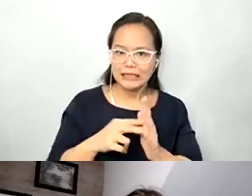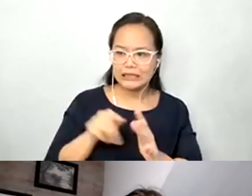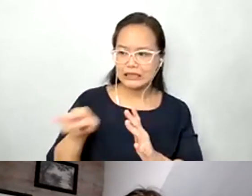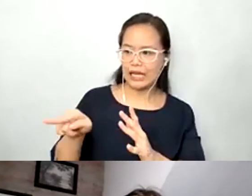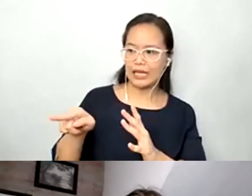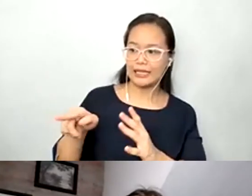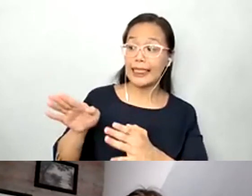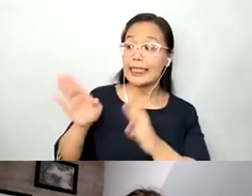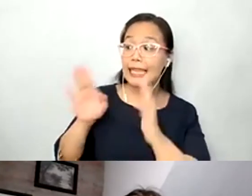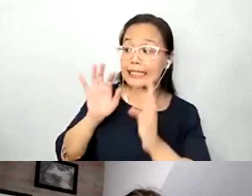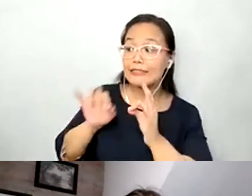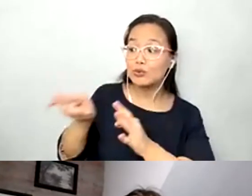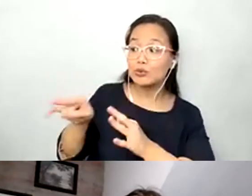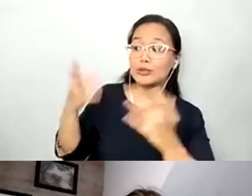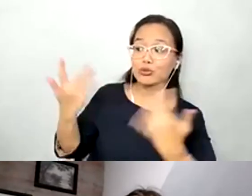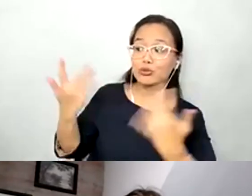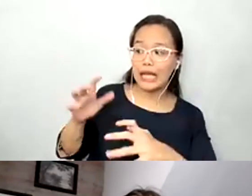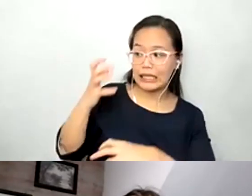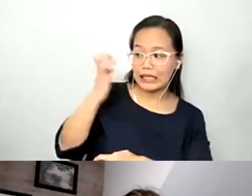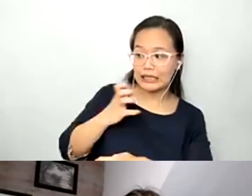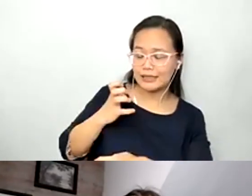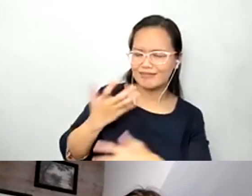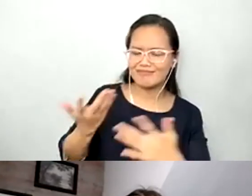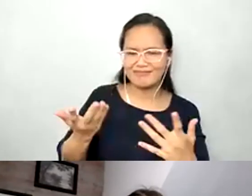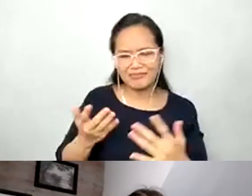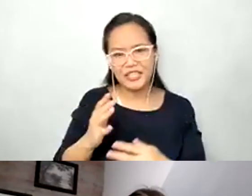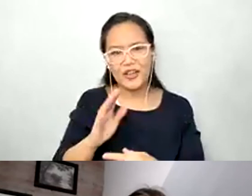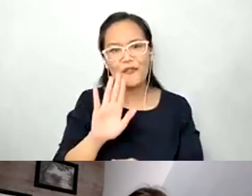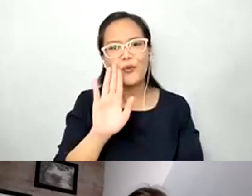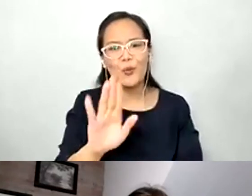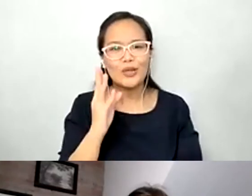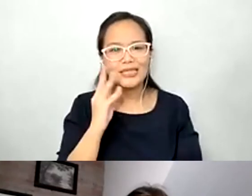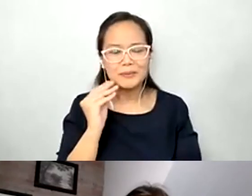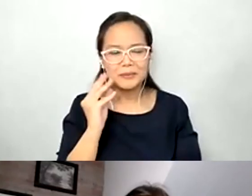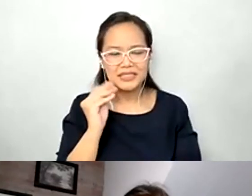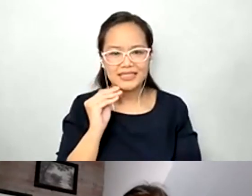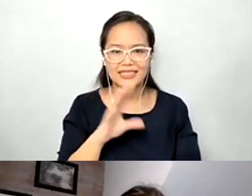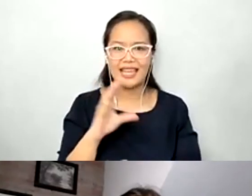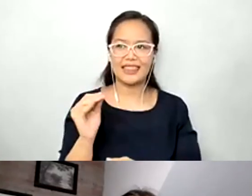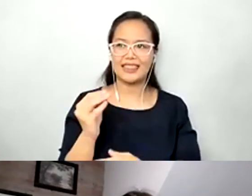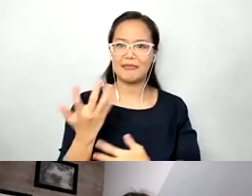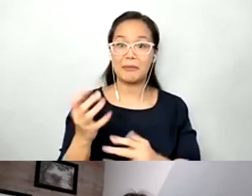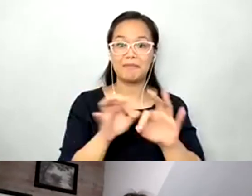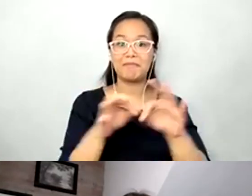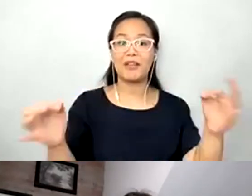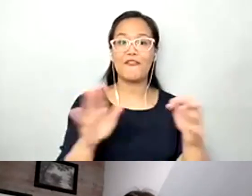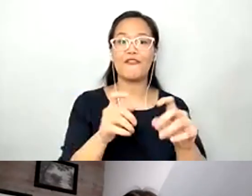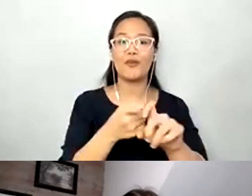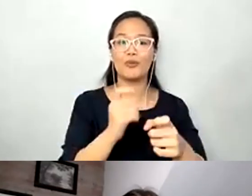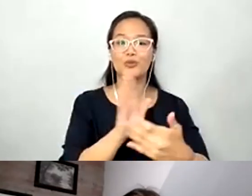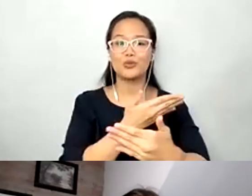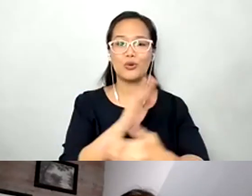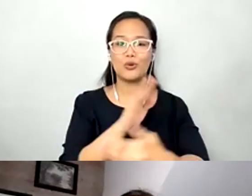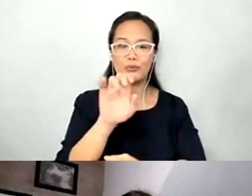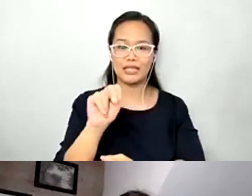na siya galit. So based from your experience po, no, and aside from this line from